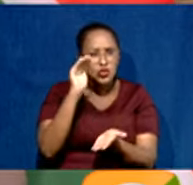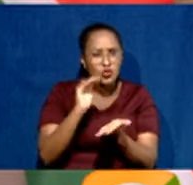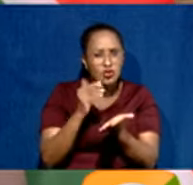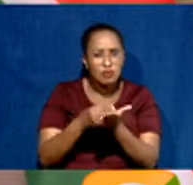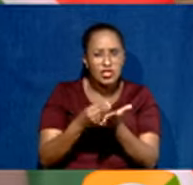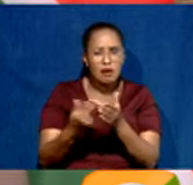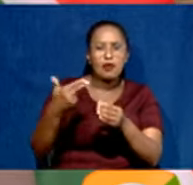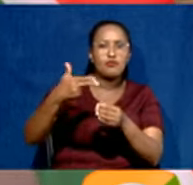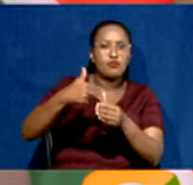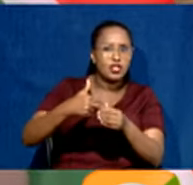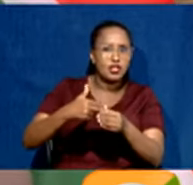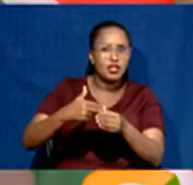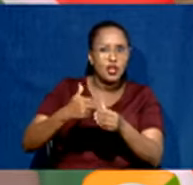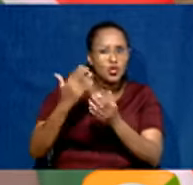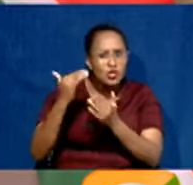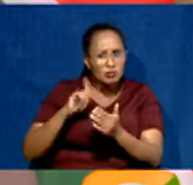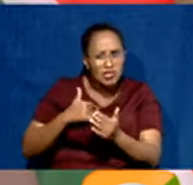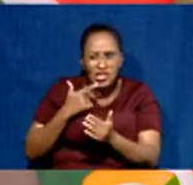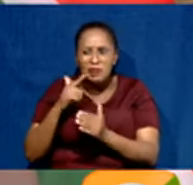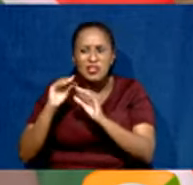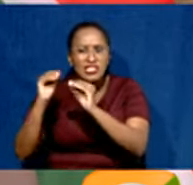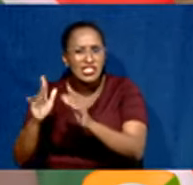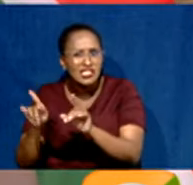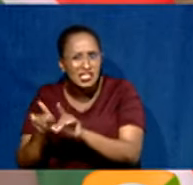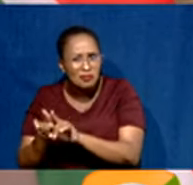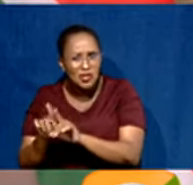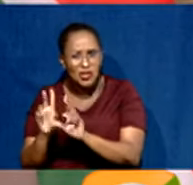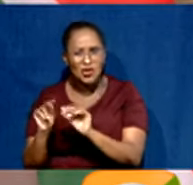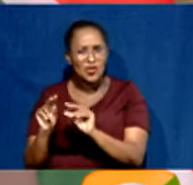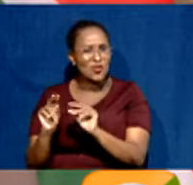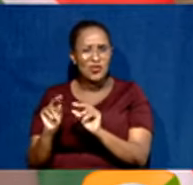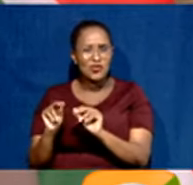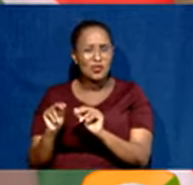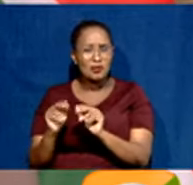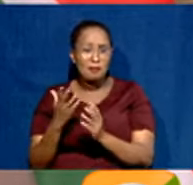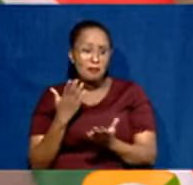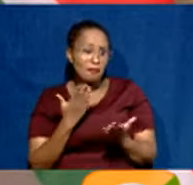of fuel. Do you think that would be reasonable?